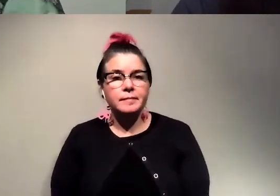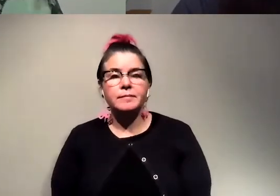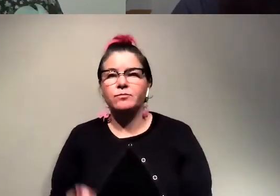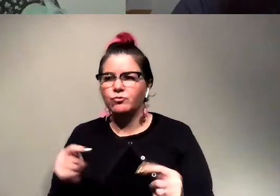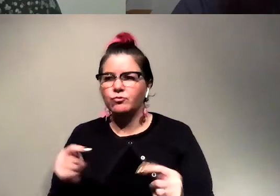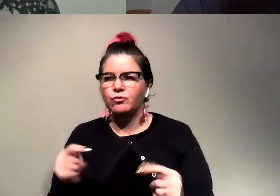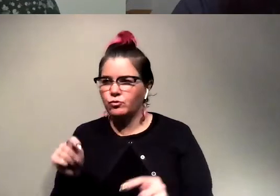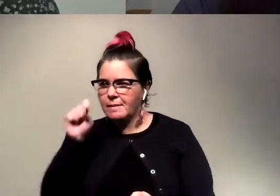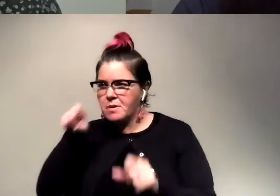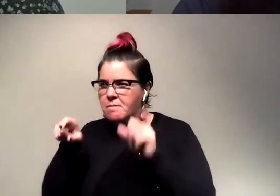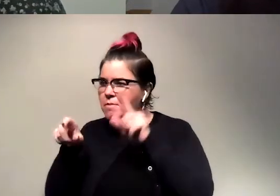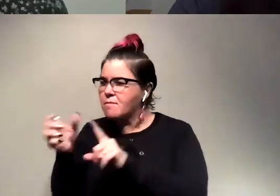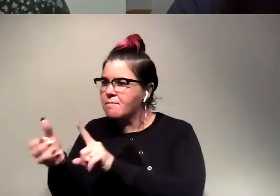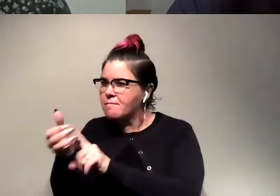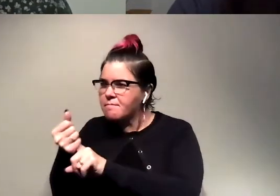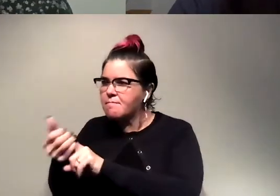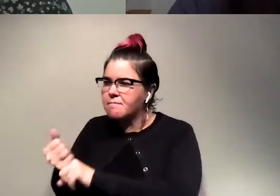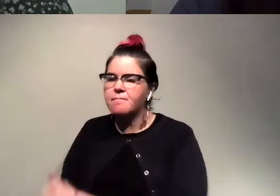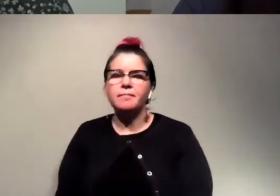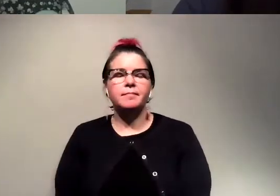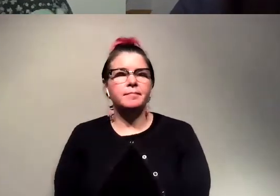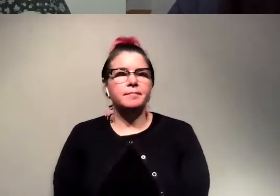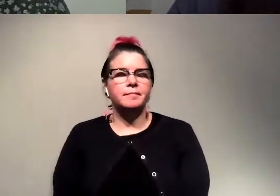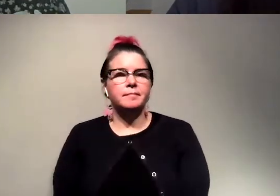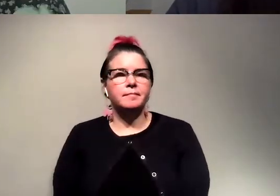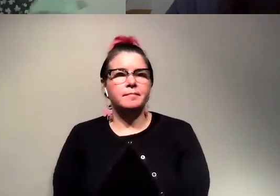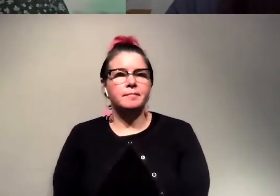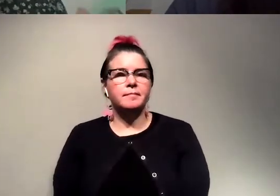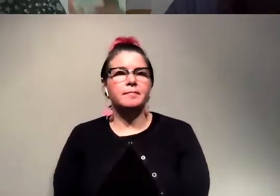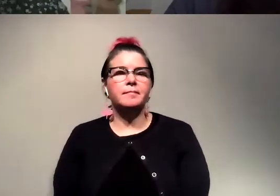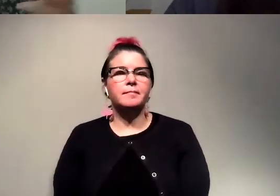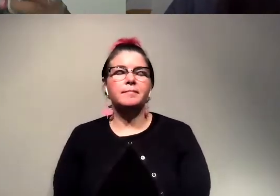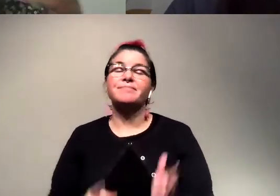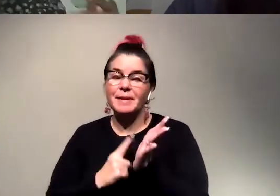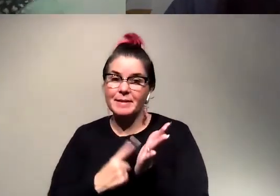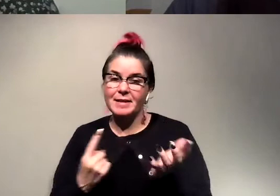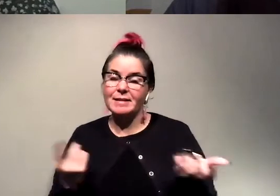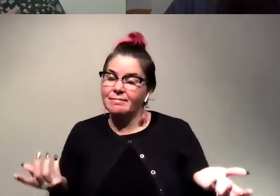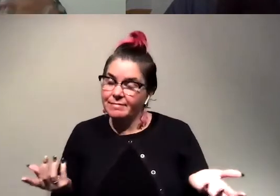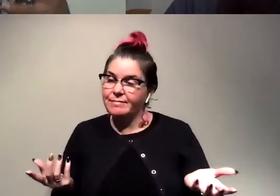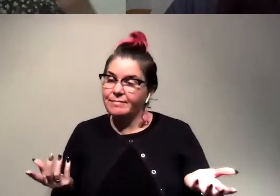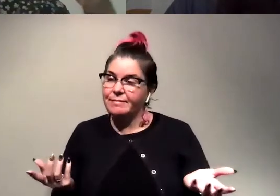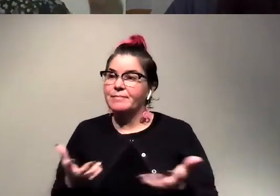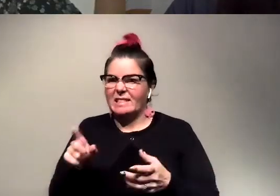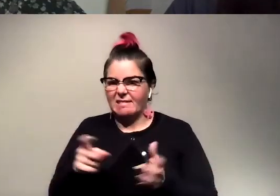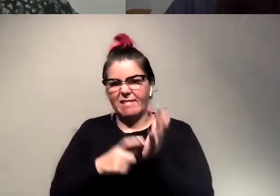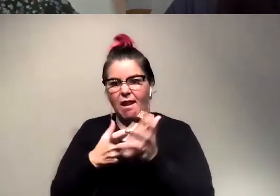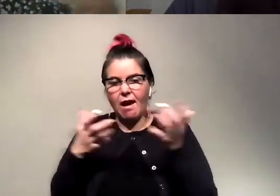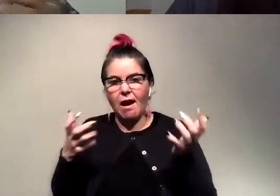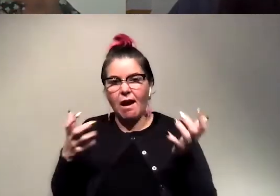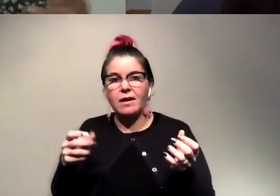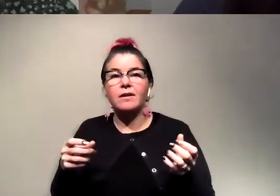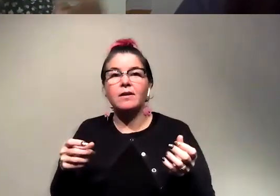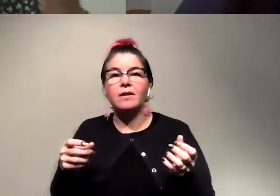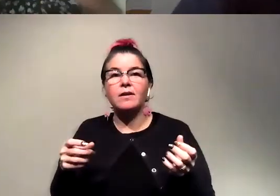spot any anoles that are in there. Some days you need like a lot of them, so you have to like, okay, I need